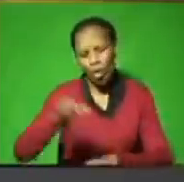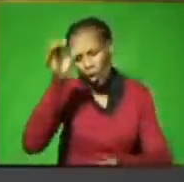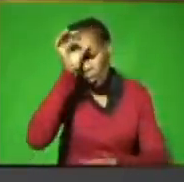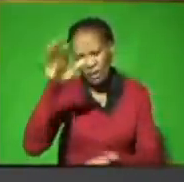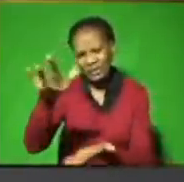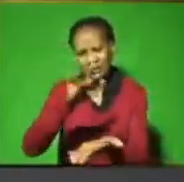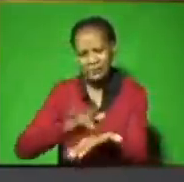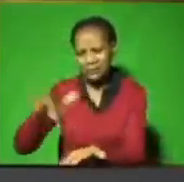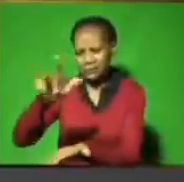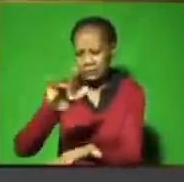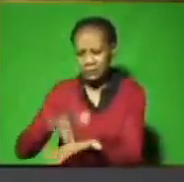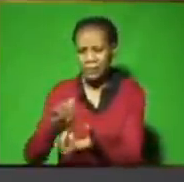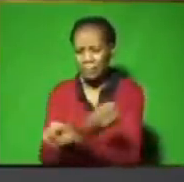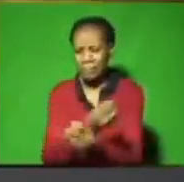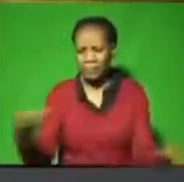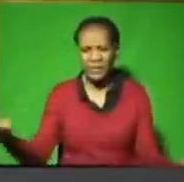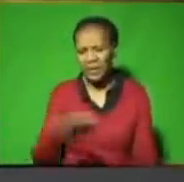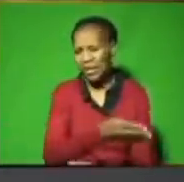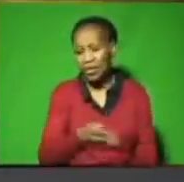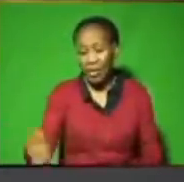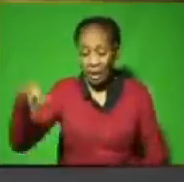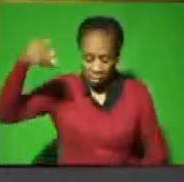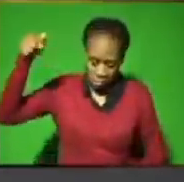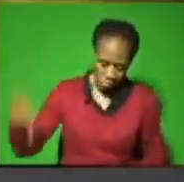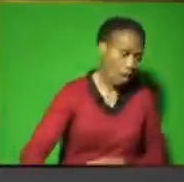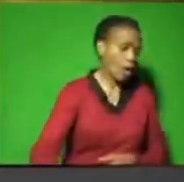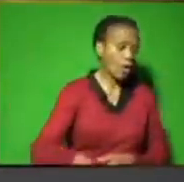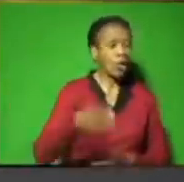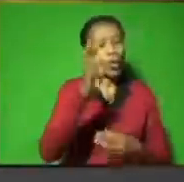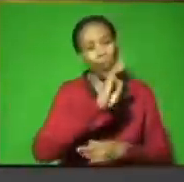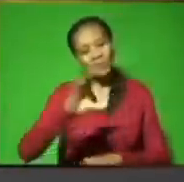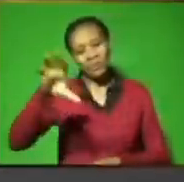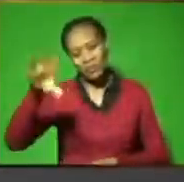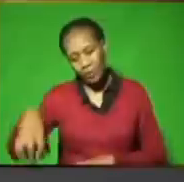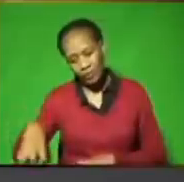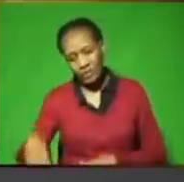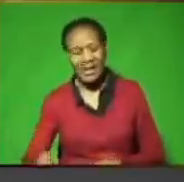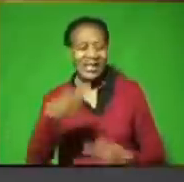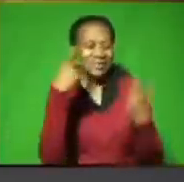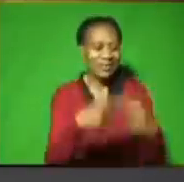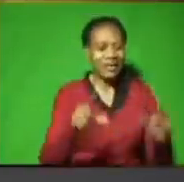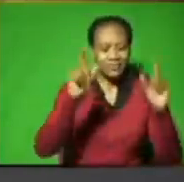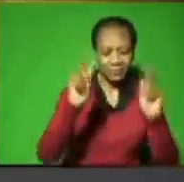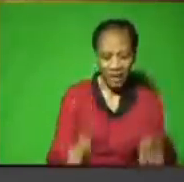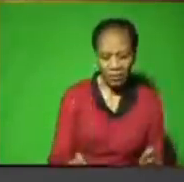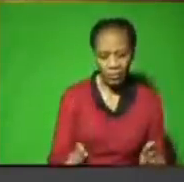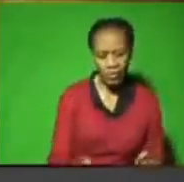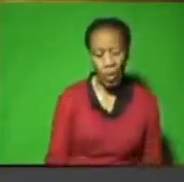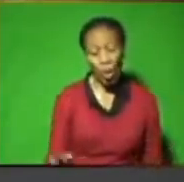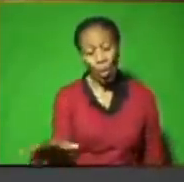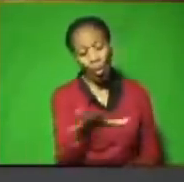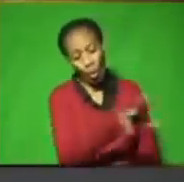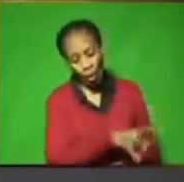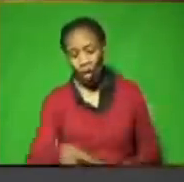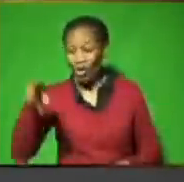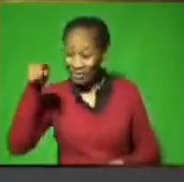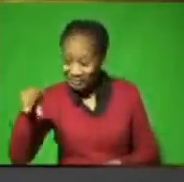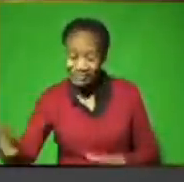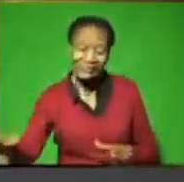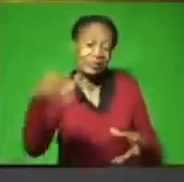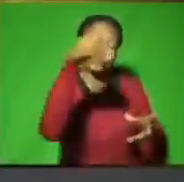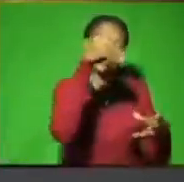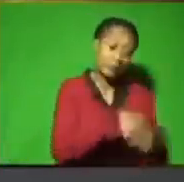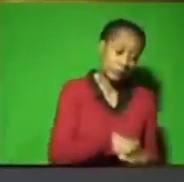stations that are found here in the Western Cape, in Cape Town, which are involved